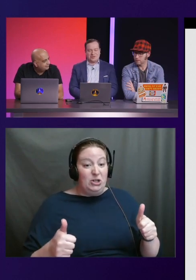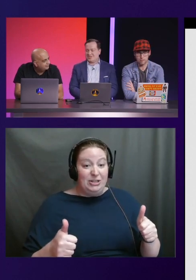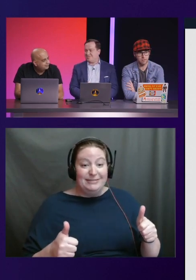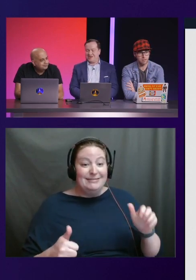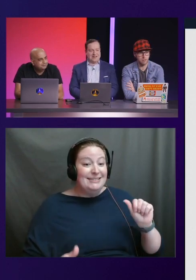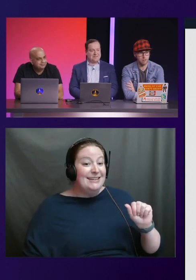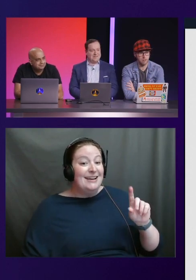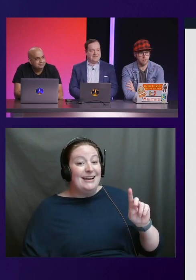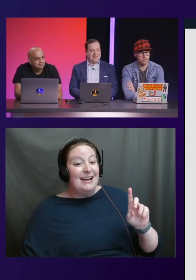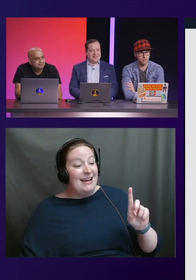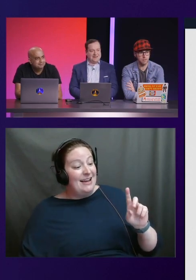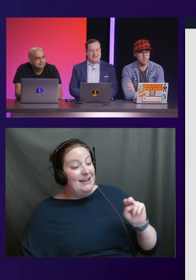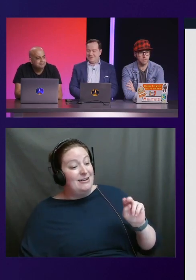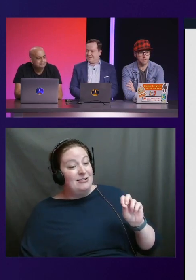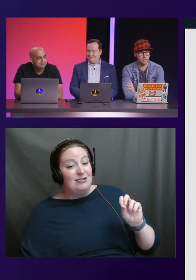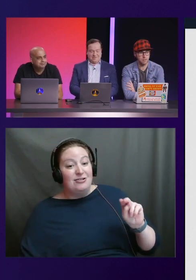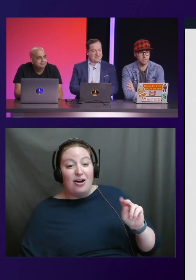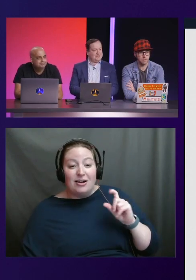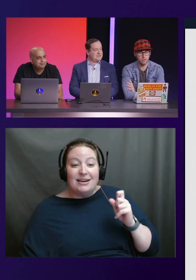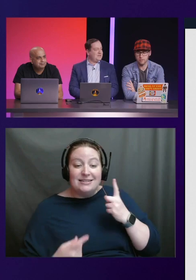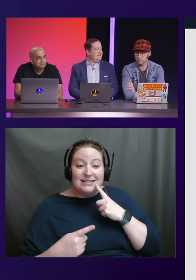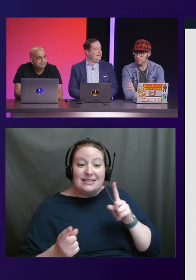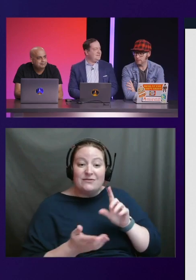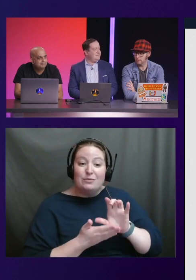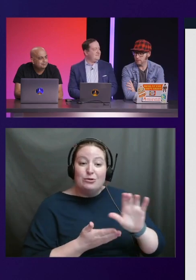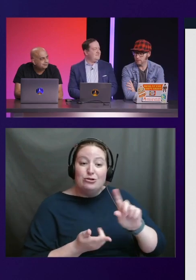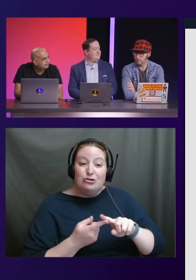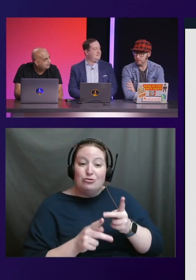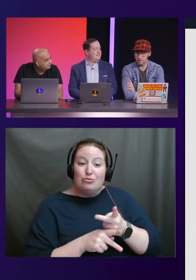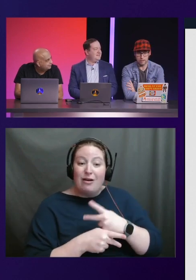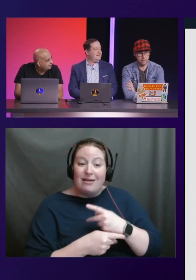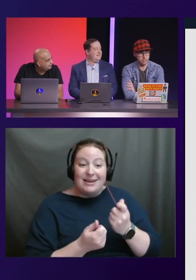successfully pushed to prod, and everything looks great in here.